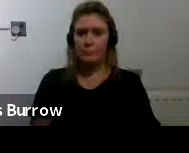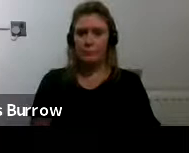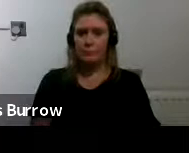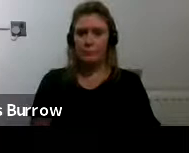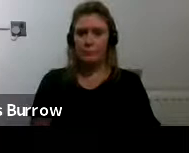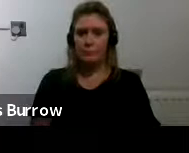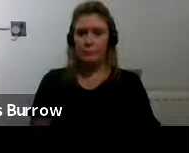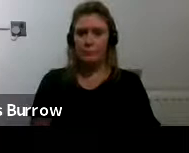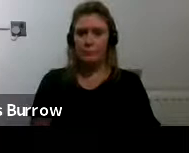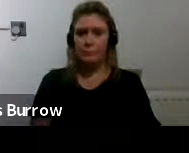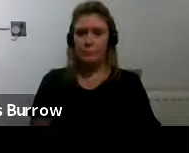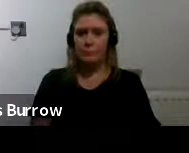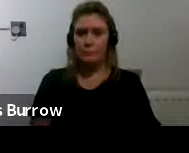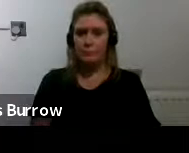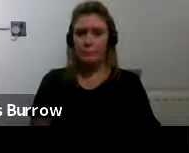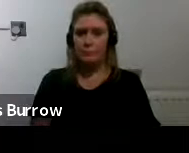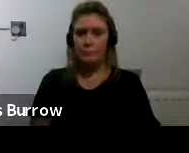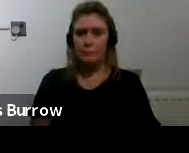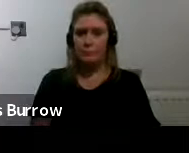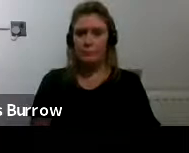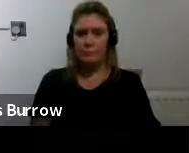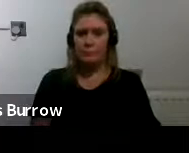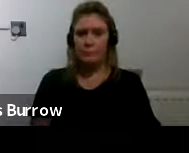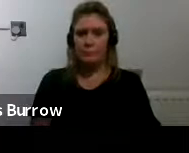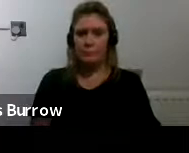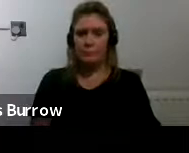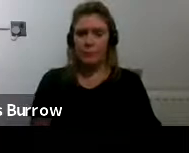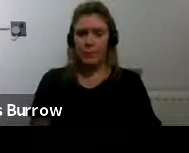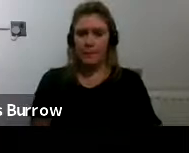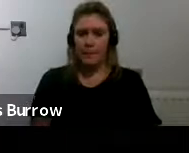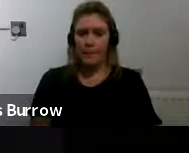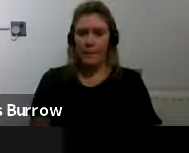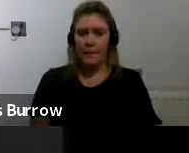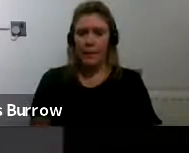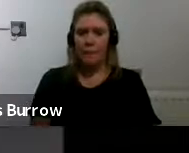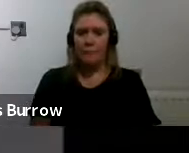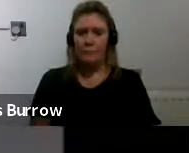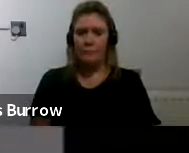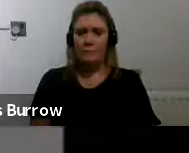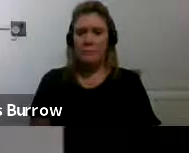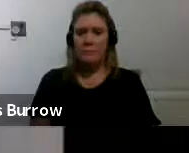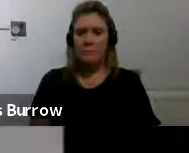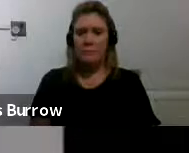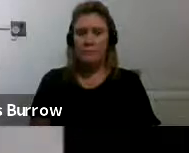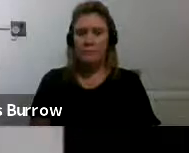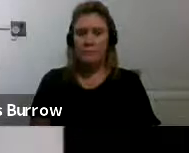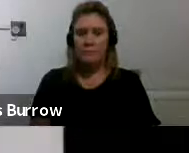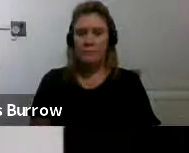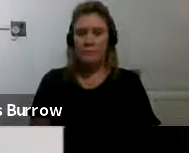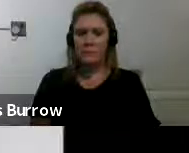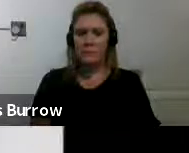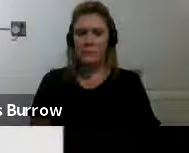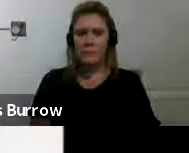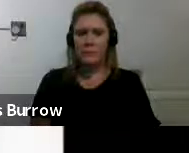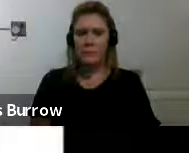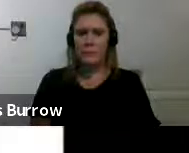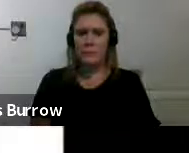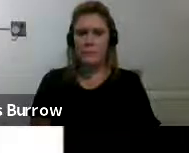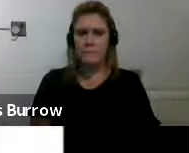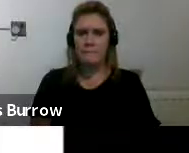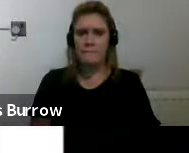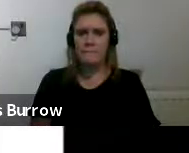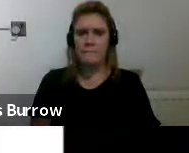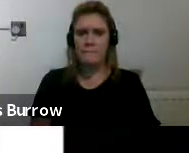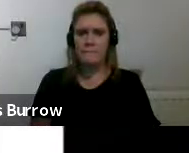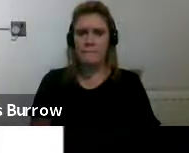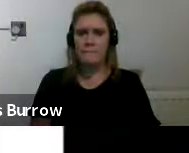testigo, mi vida a un jazmín y un pensamiento, mi vida